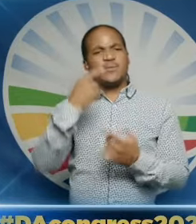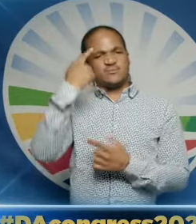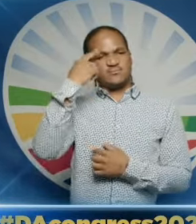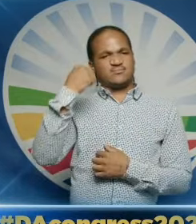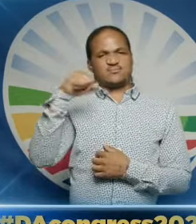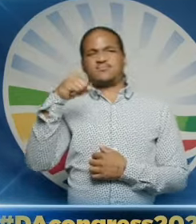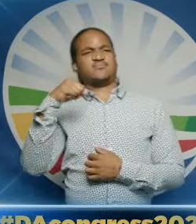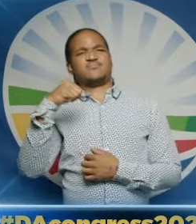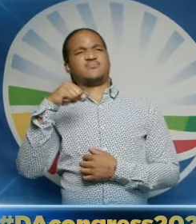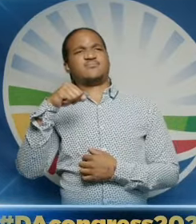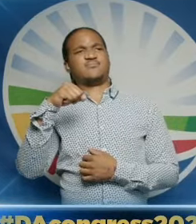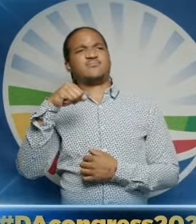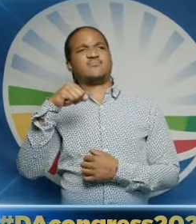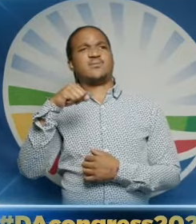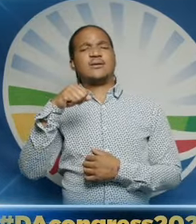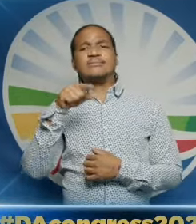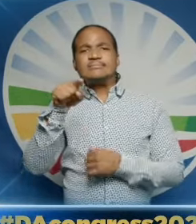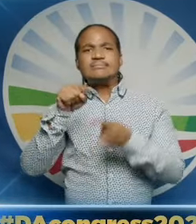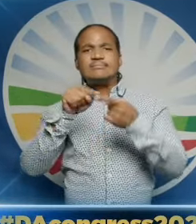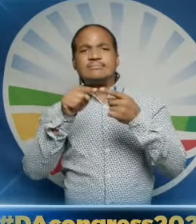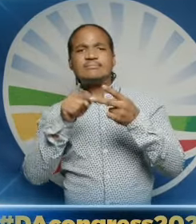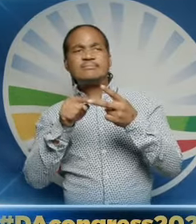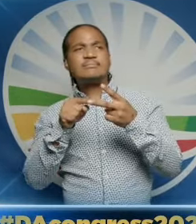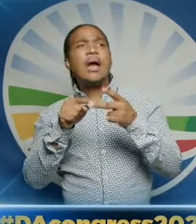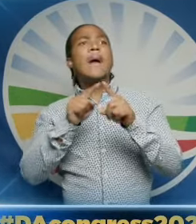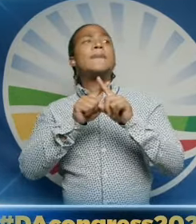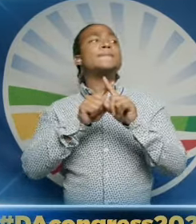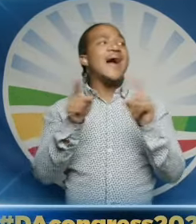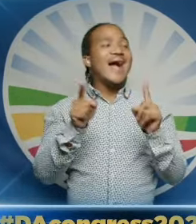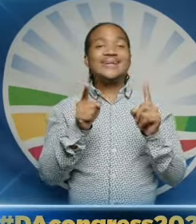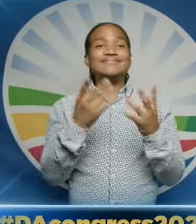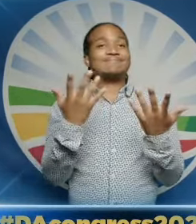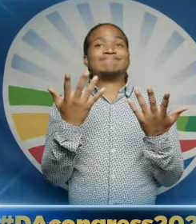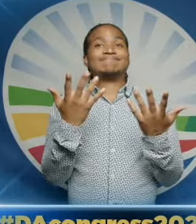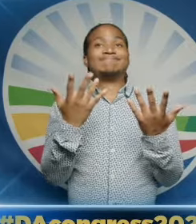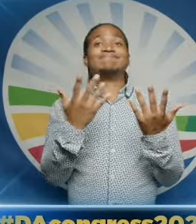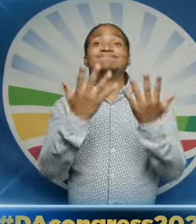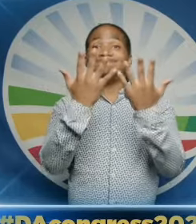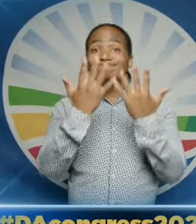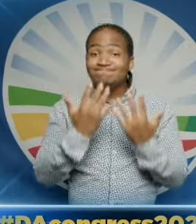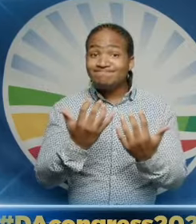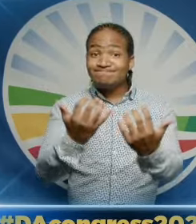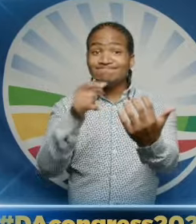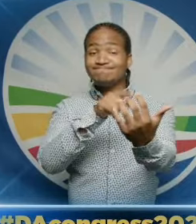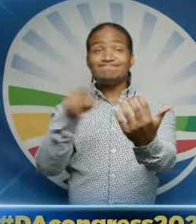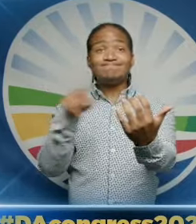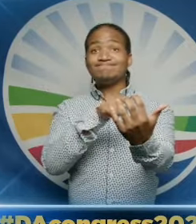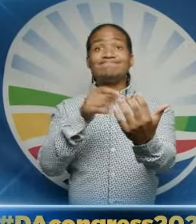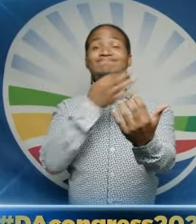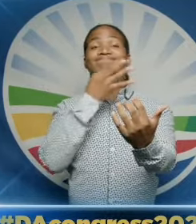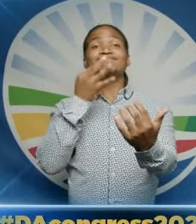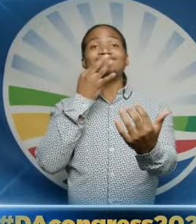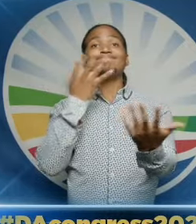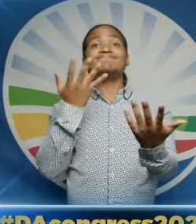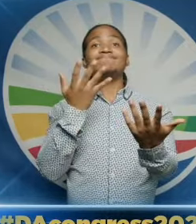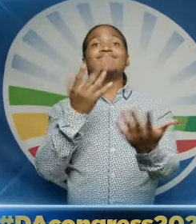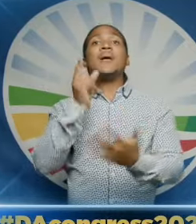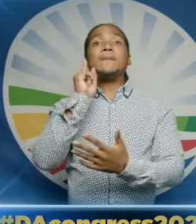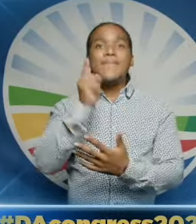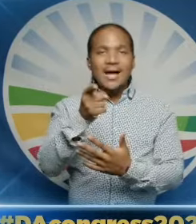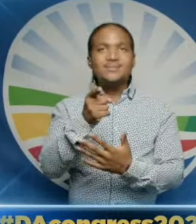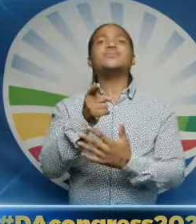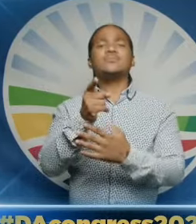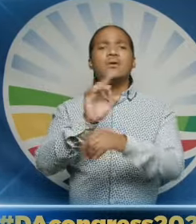with the coin toss. But unfortunately, democratic processes dictate that he must consult